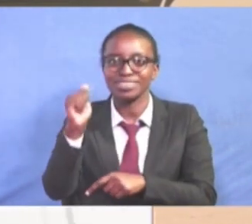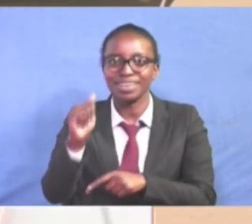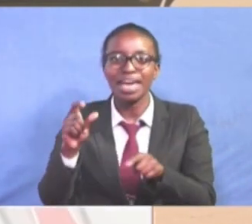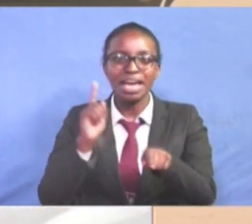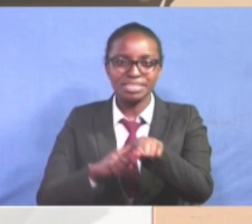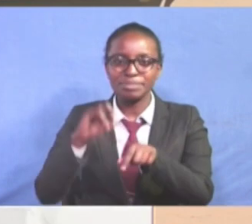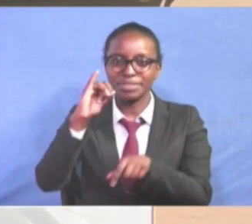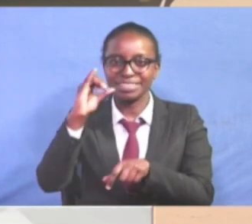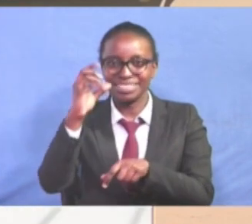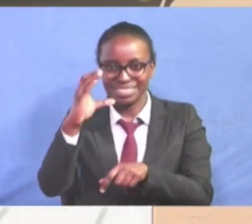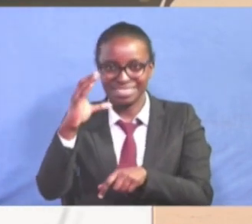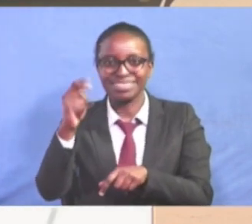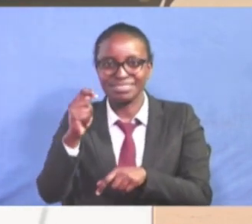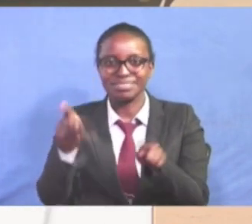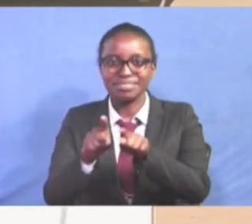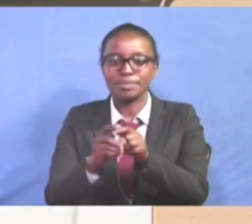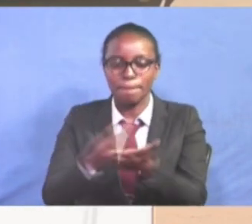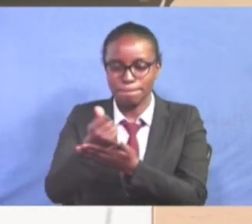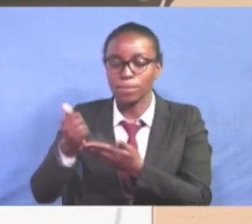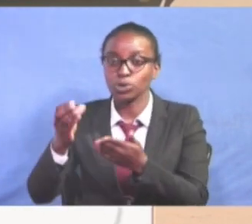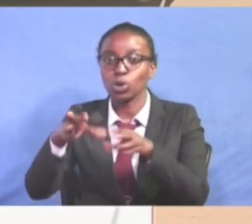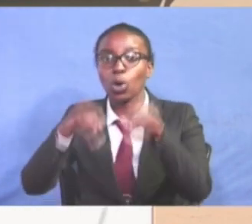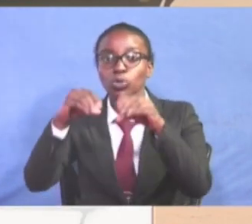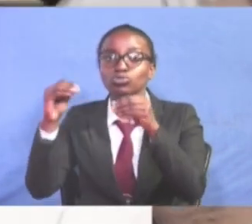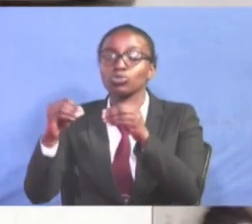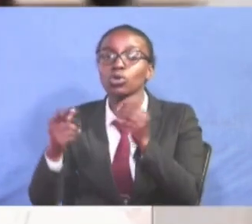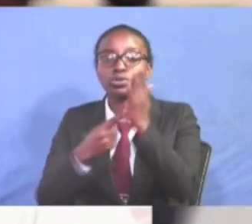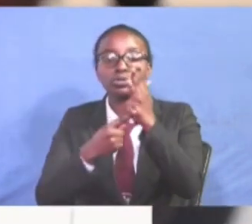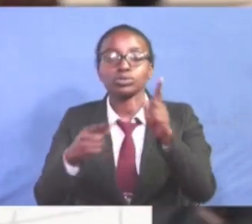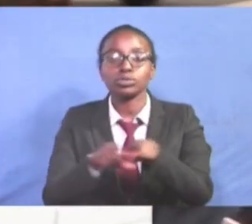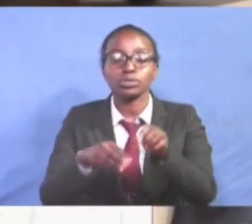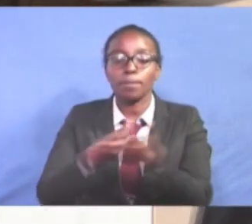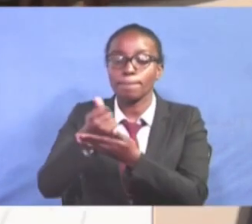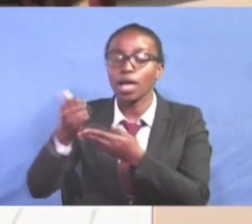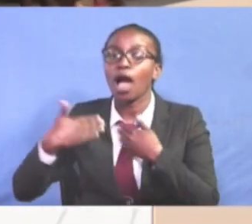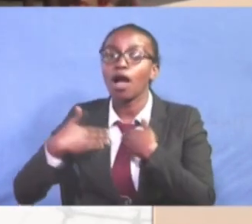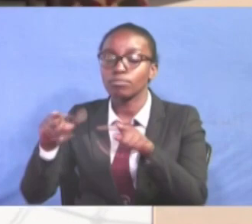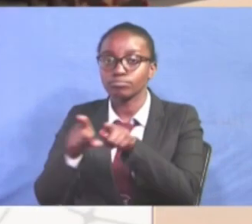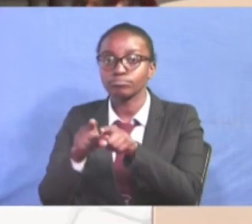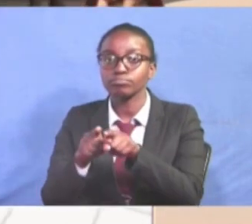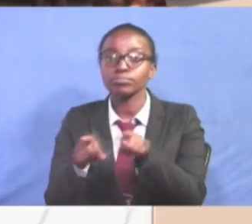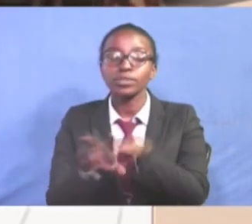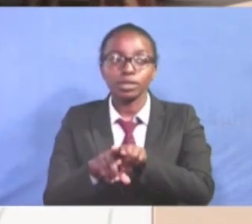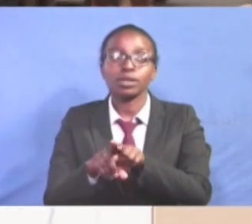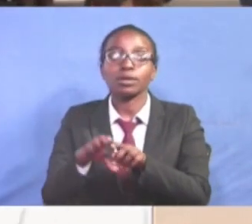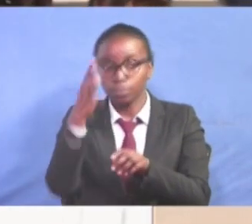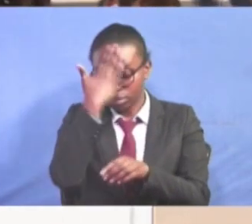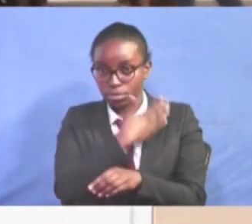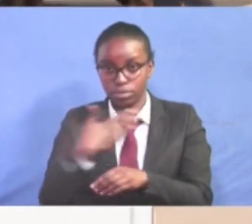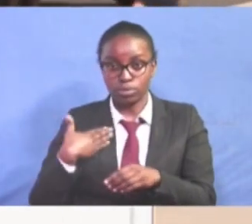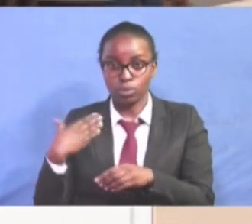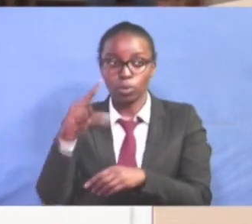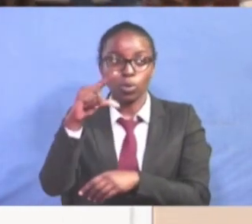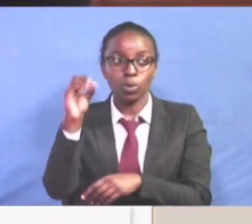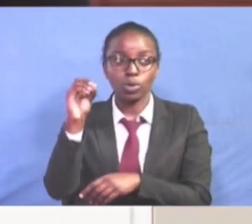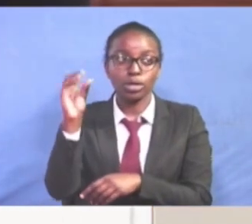katika county kumigrate kutoka manual collection to digital collection of revenue. Members of St. Benedict Catholic Church Ngoingwa in Thika, where